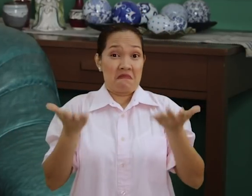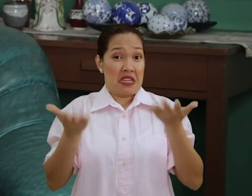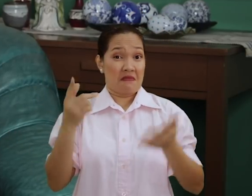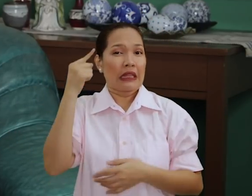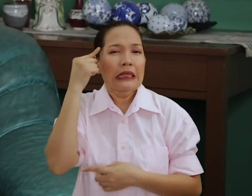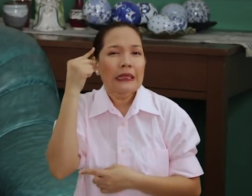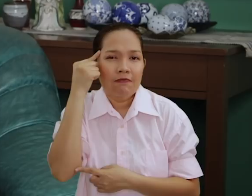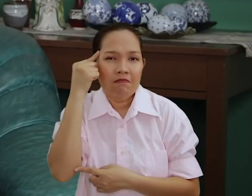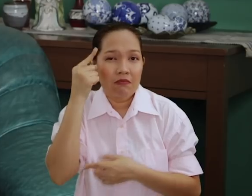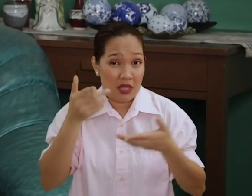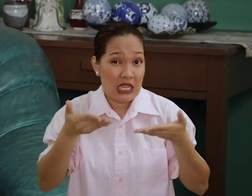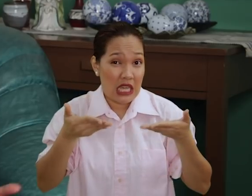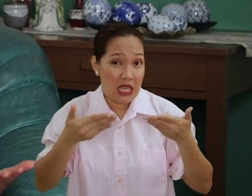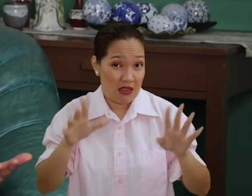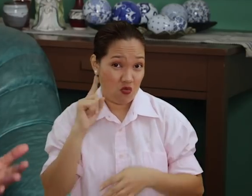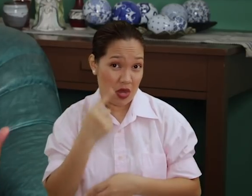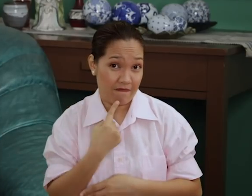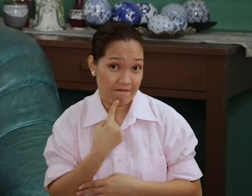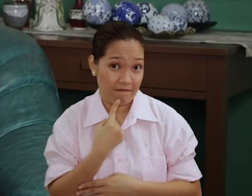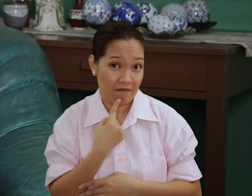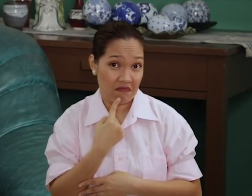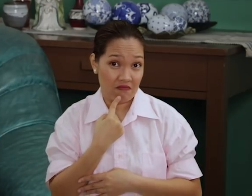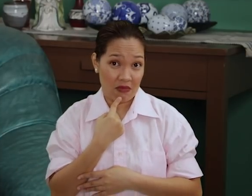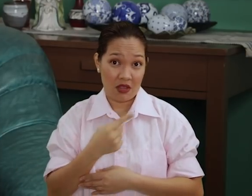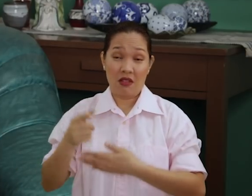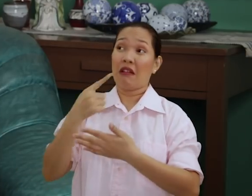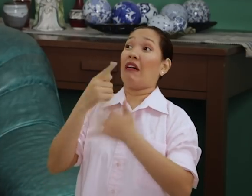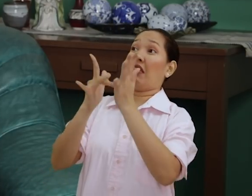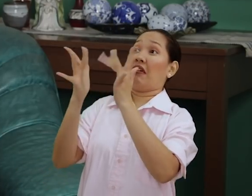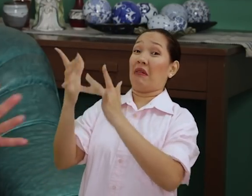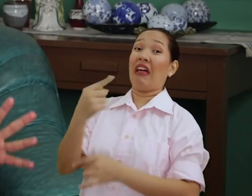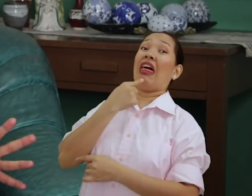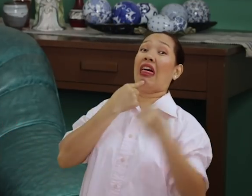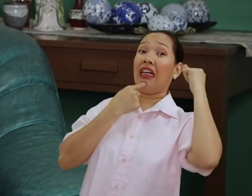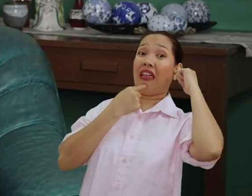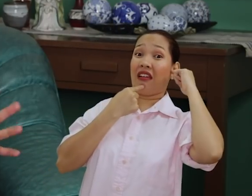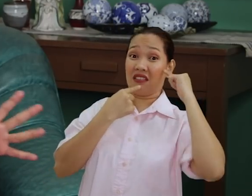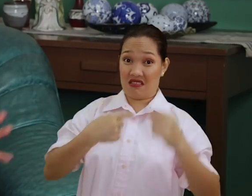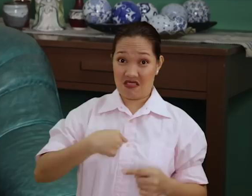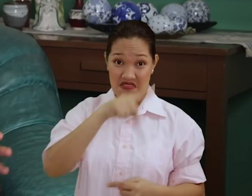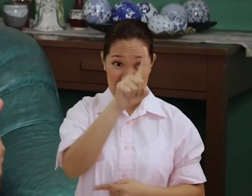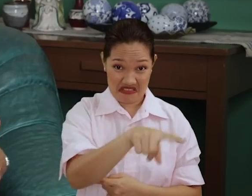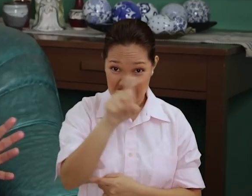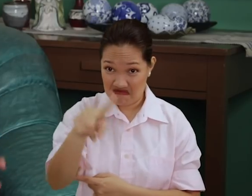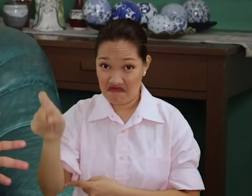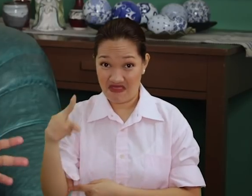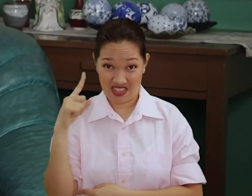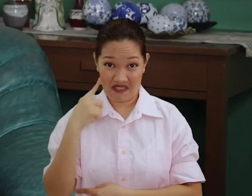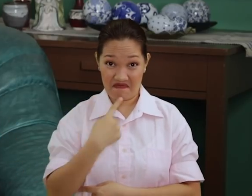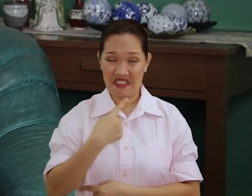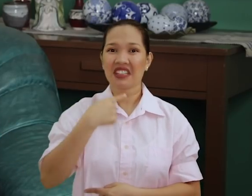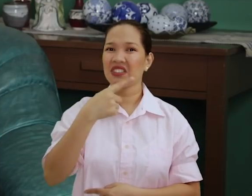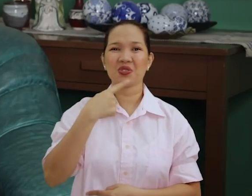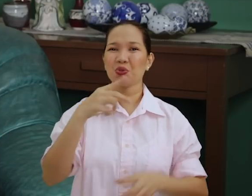you? Well, for all the deaf that I asked, for them, they will never allow Jesus. No way. This is a private